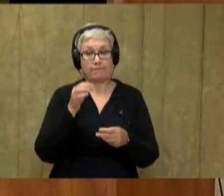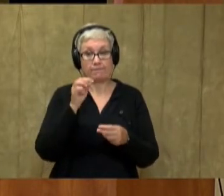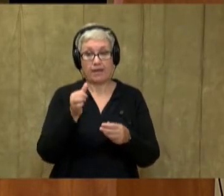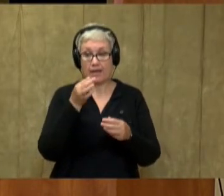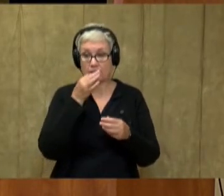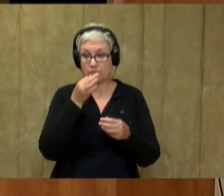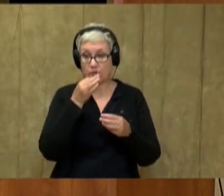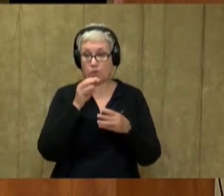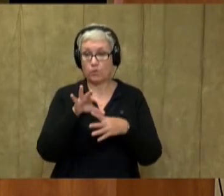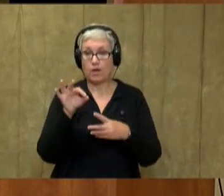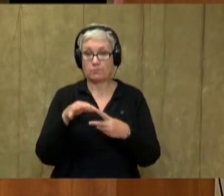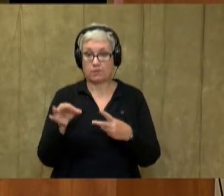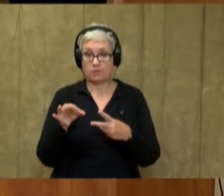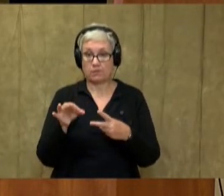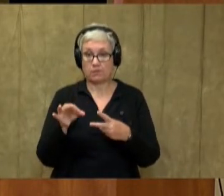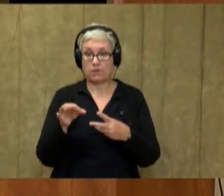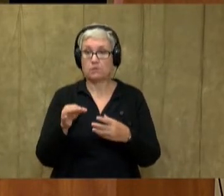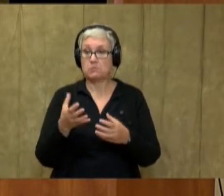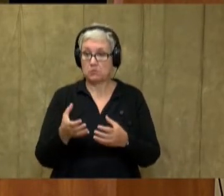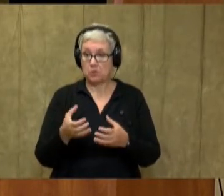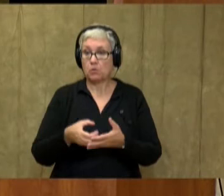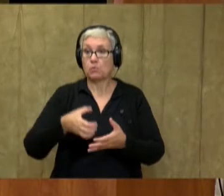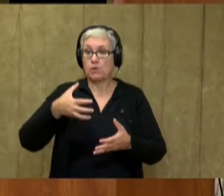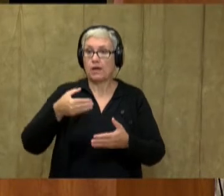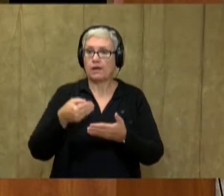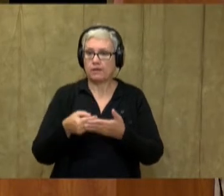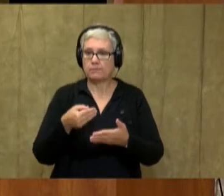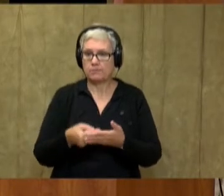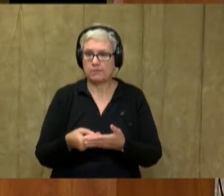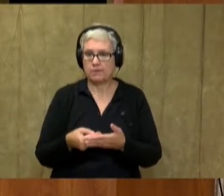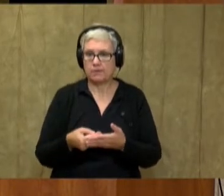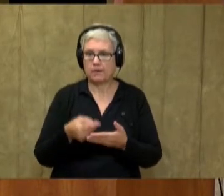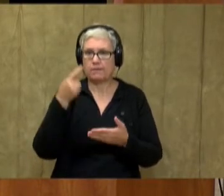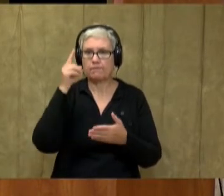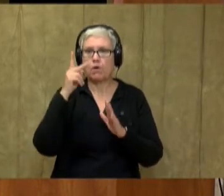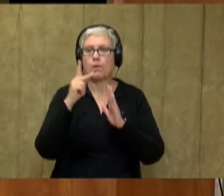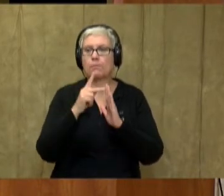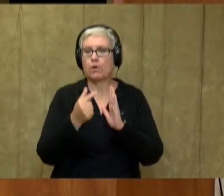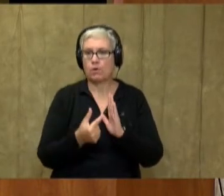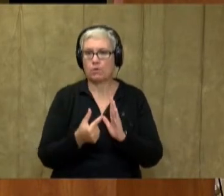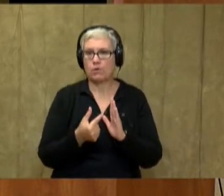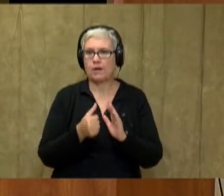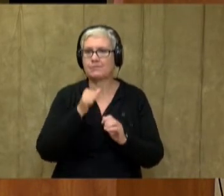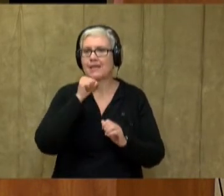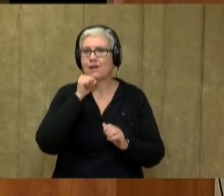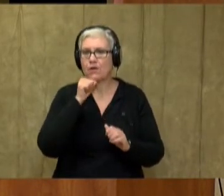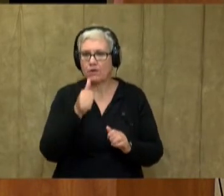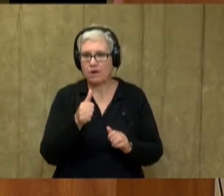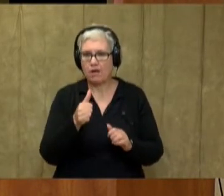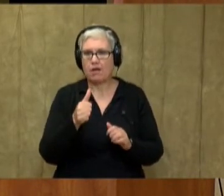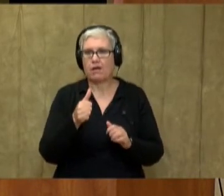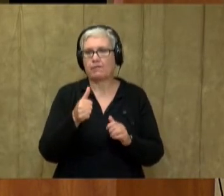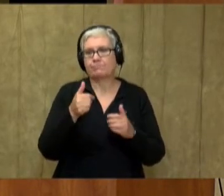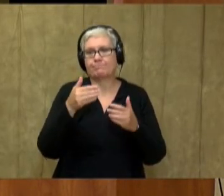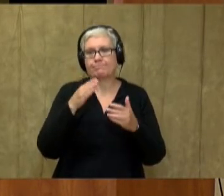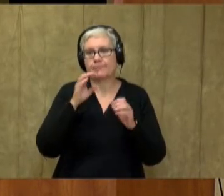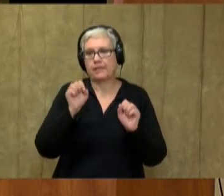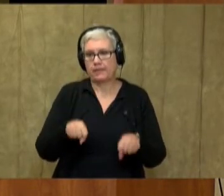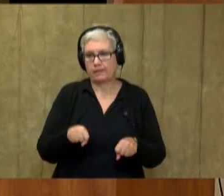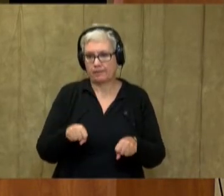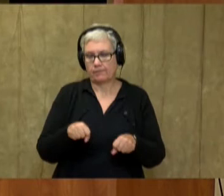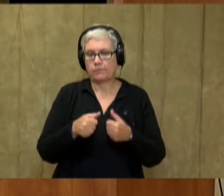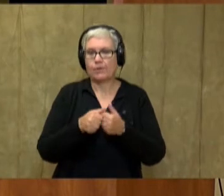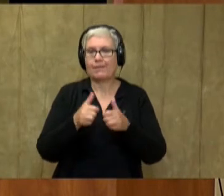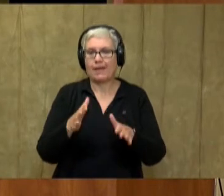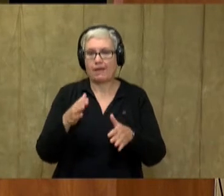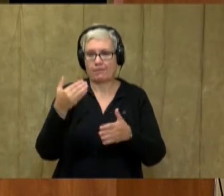options as a way to raise funds for programs who may be non-existent without the necessary funds. This